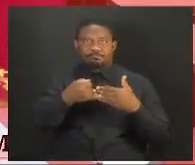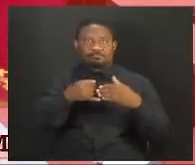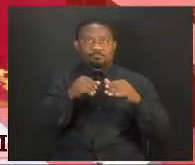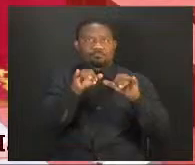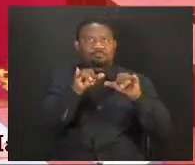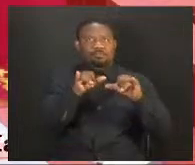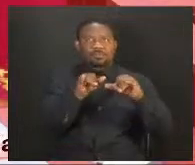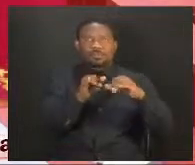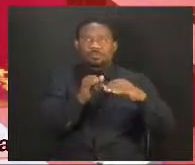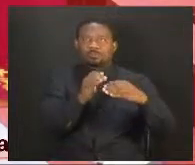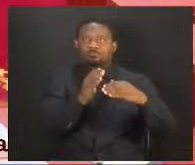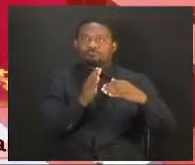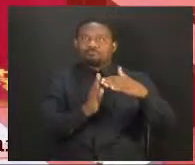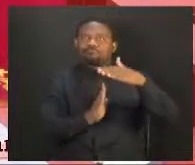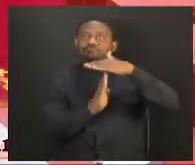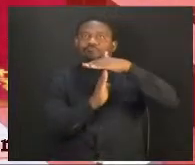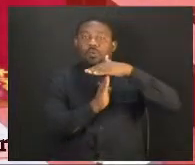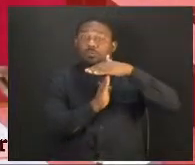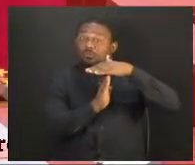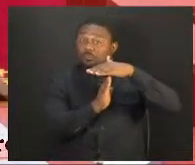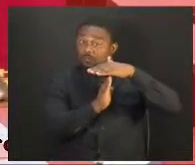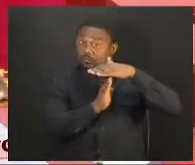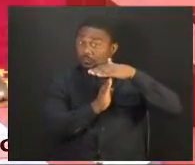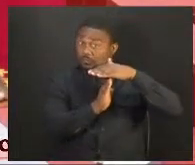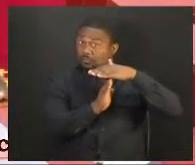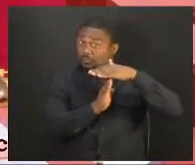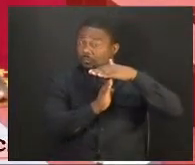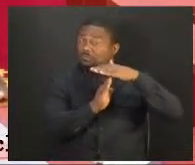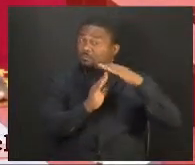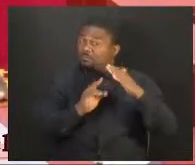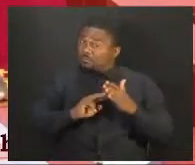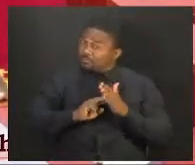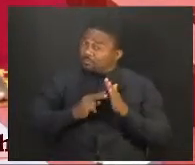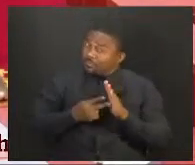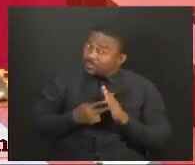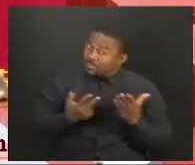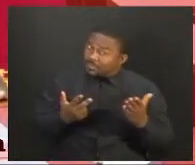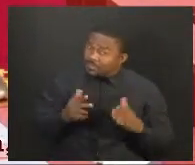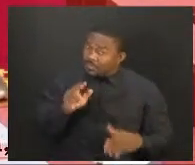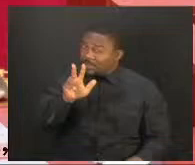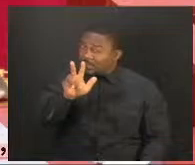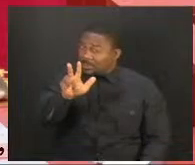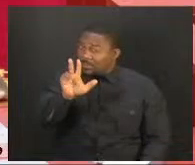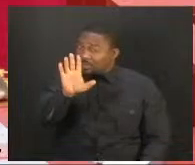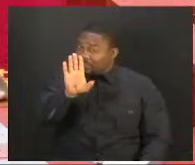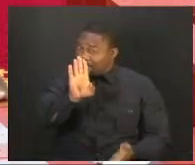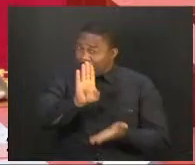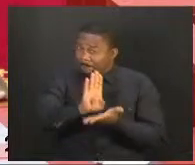have been halted. Mr. Speaker, this leaves a massive amount of $3 billion